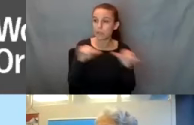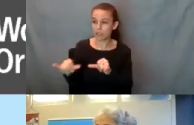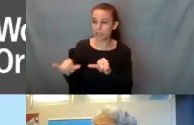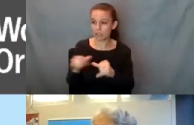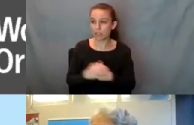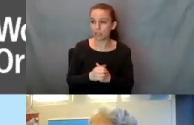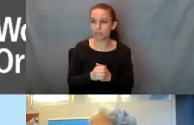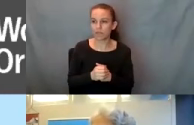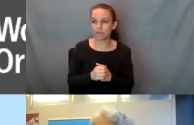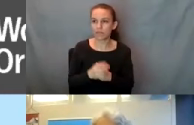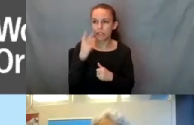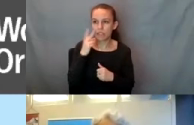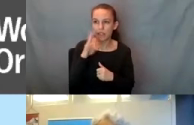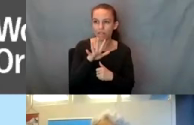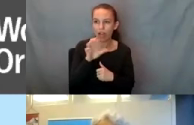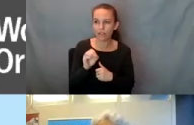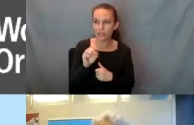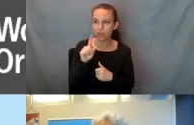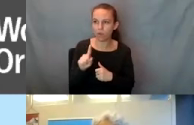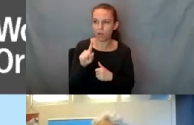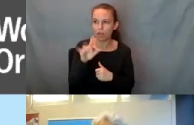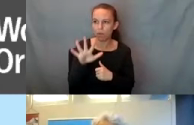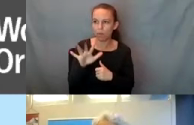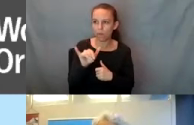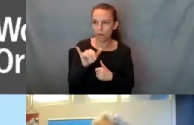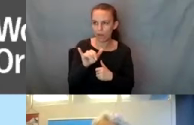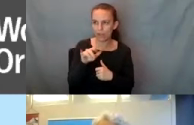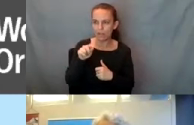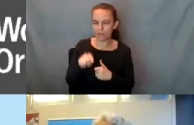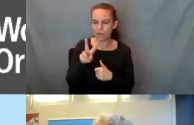the 501YV2 variant, also called